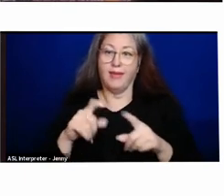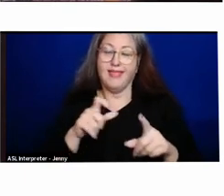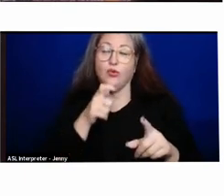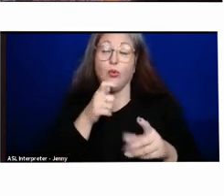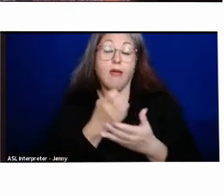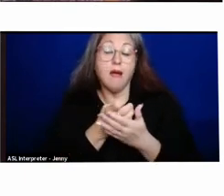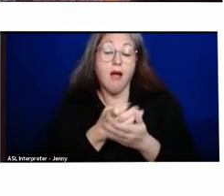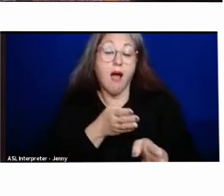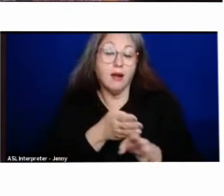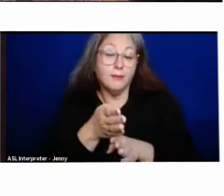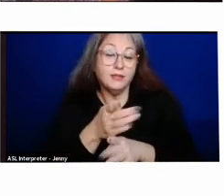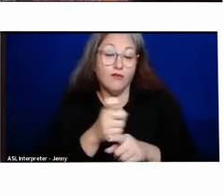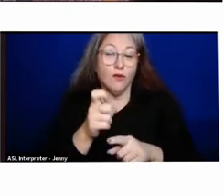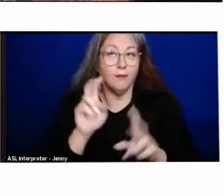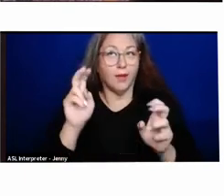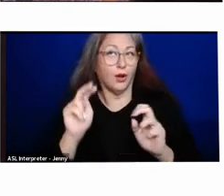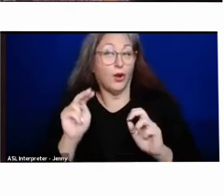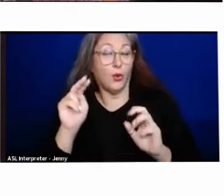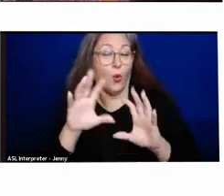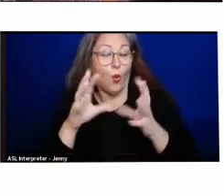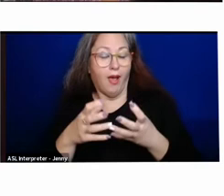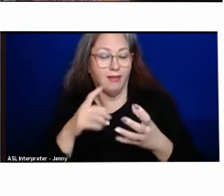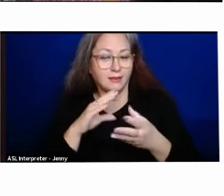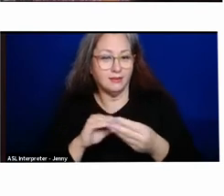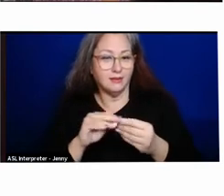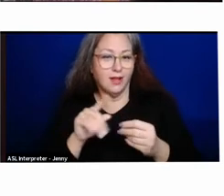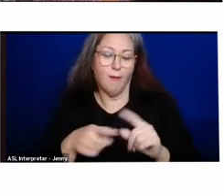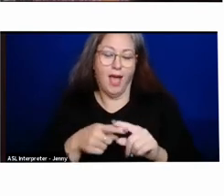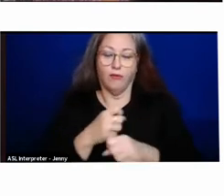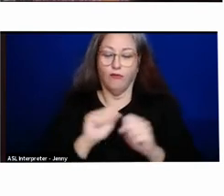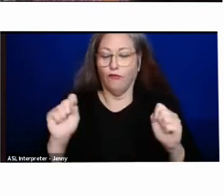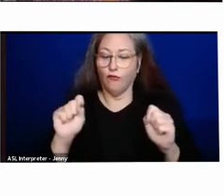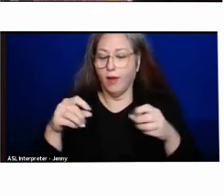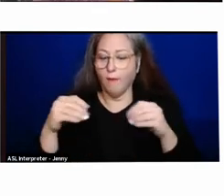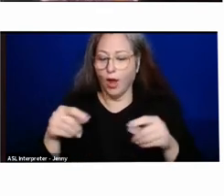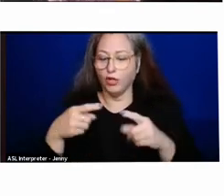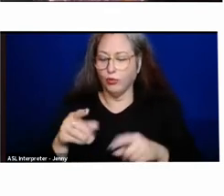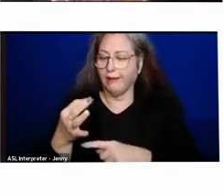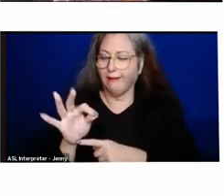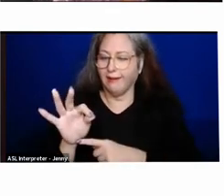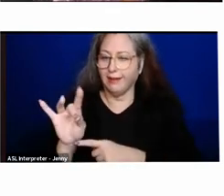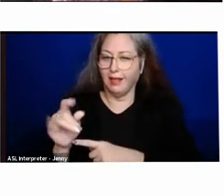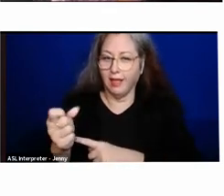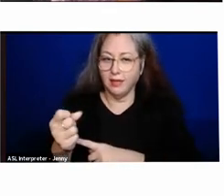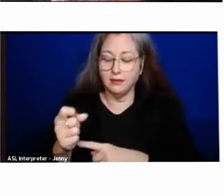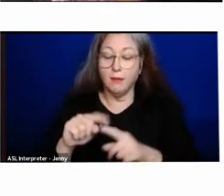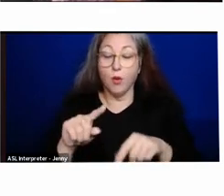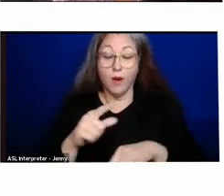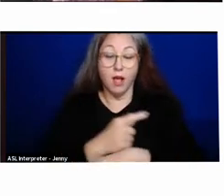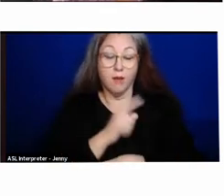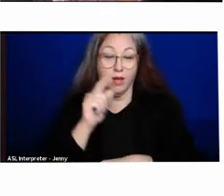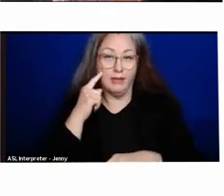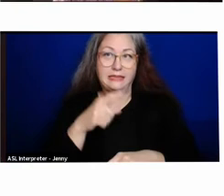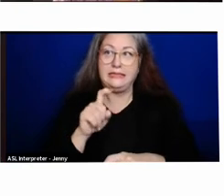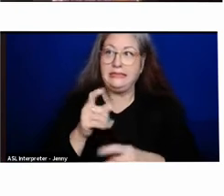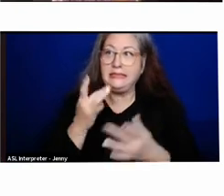economists in the global north, writing in support of free market enterprise in the 1980s. When Ghana's government needed cash